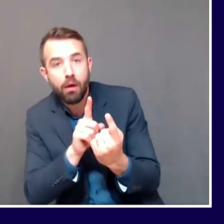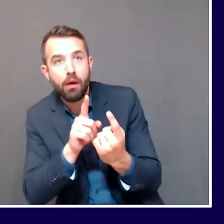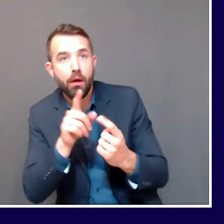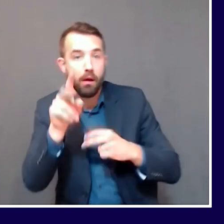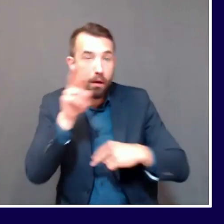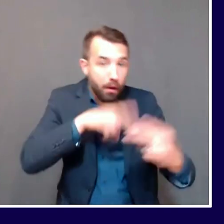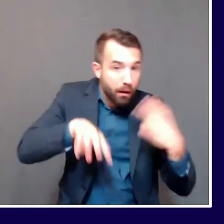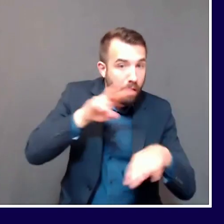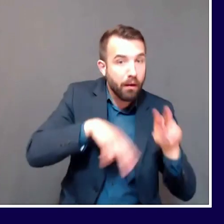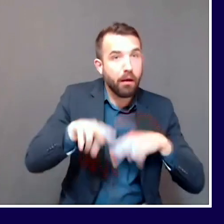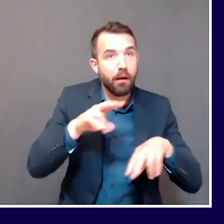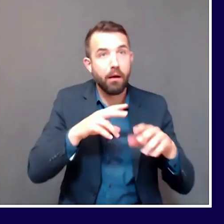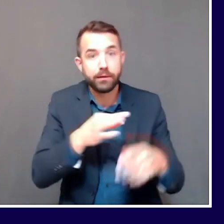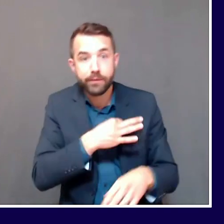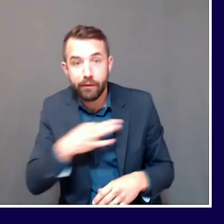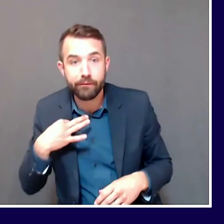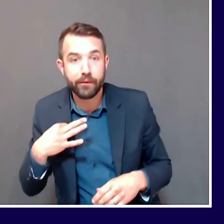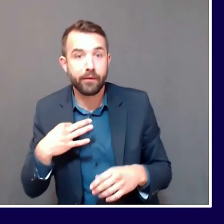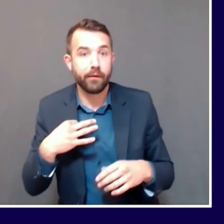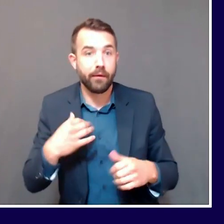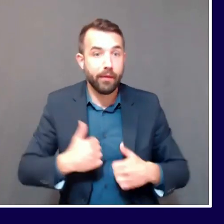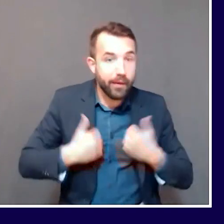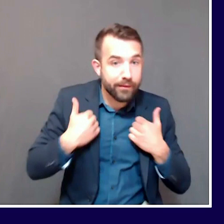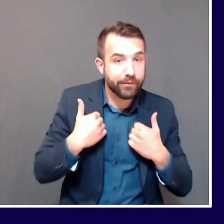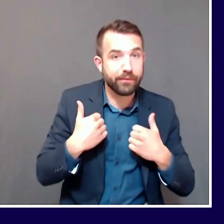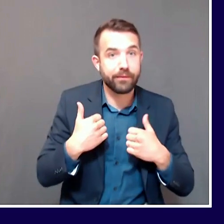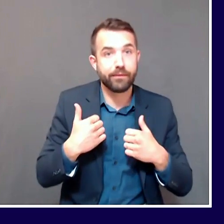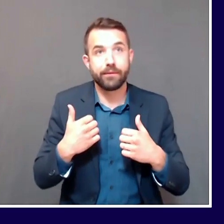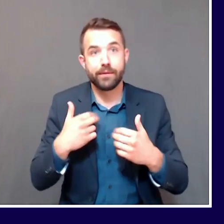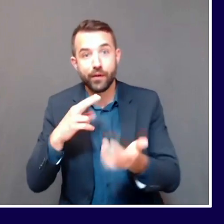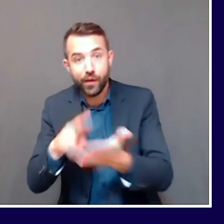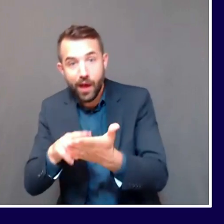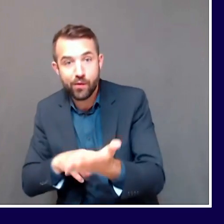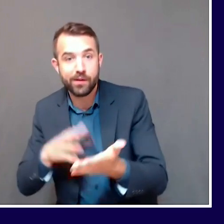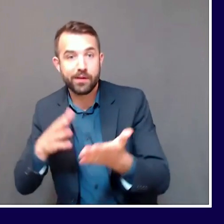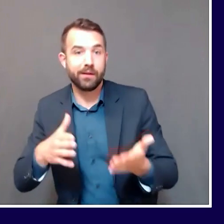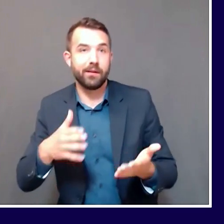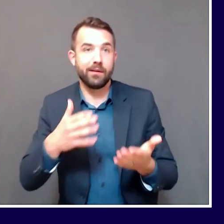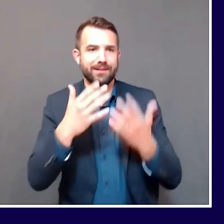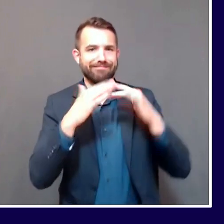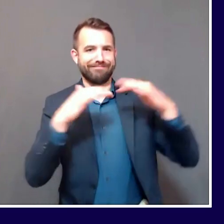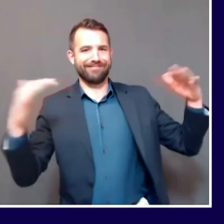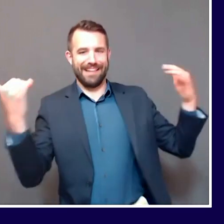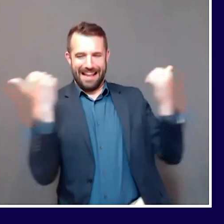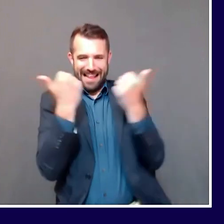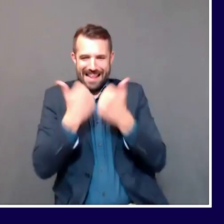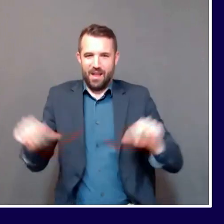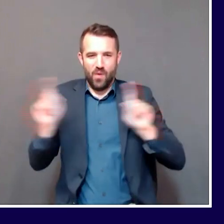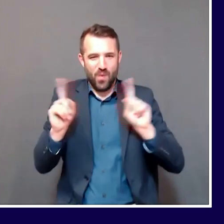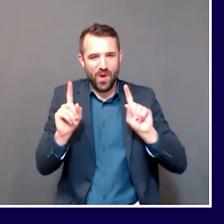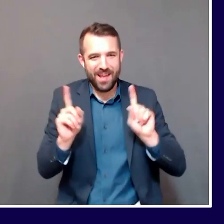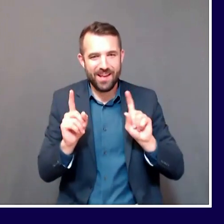they a staff member, a resident, a contractor, anyone, we always assume that they have got some degree of risk and